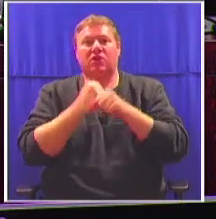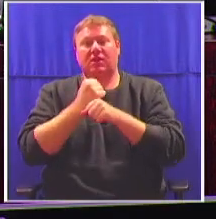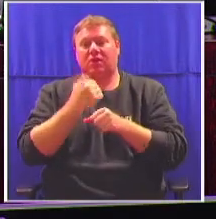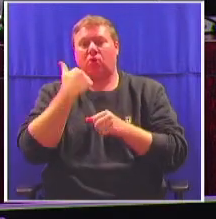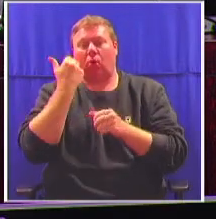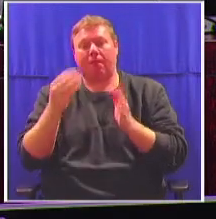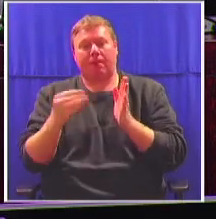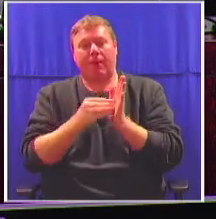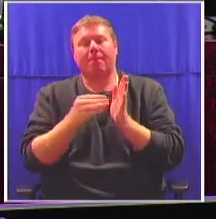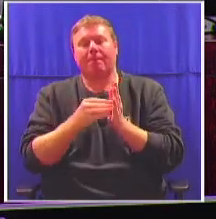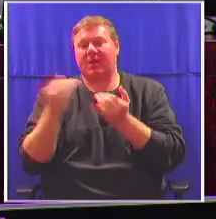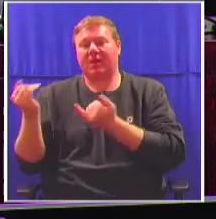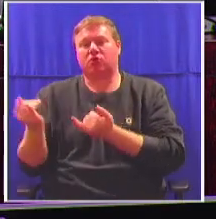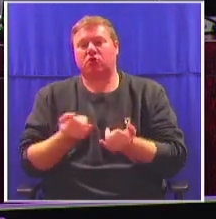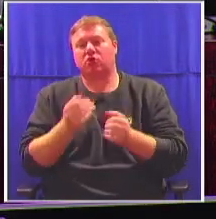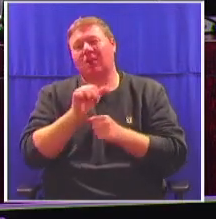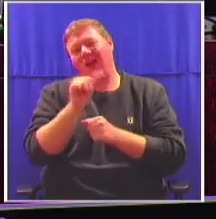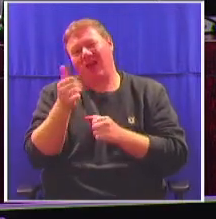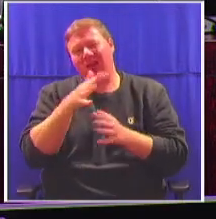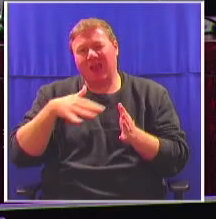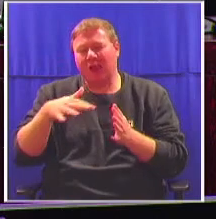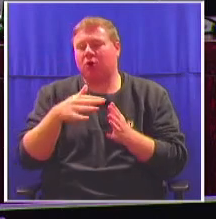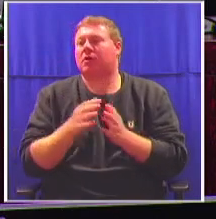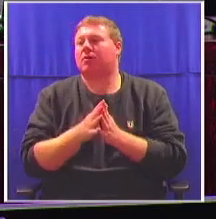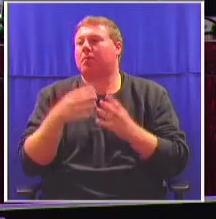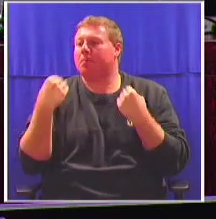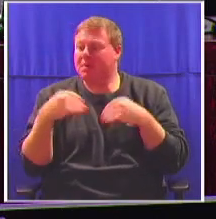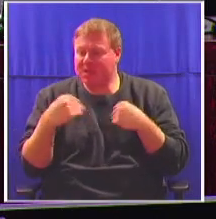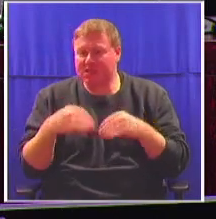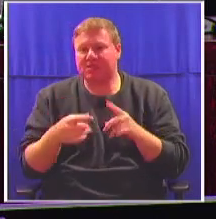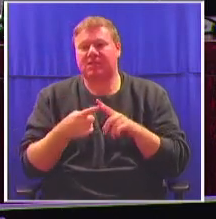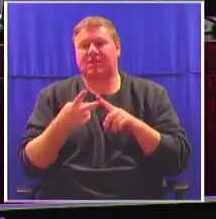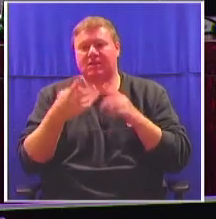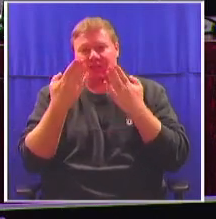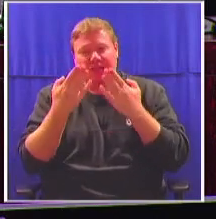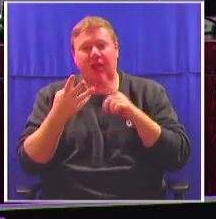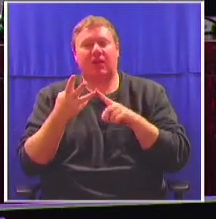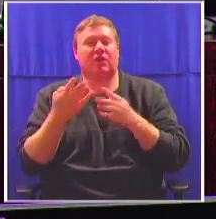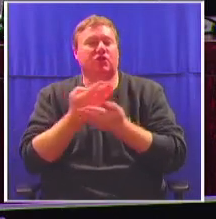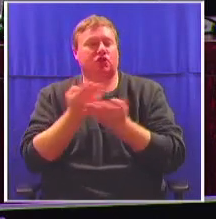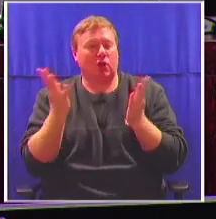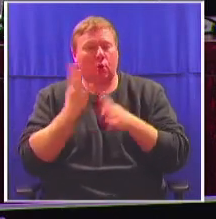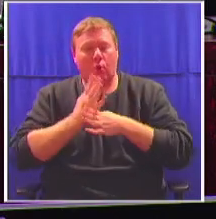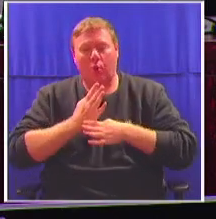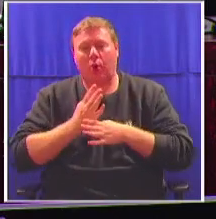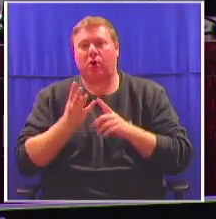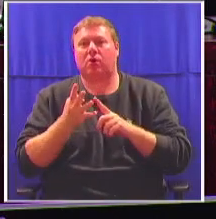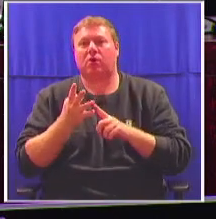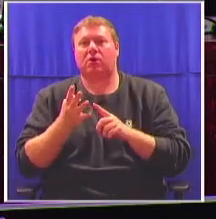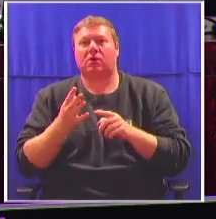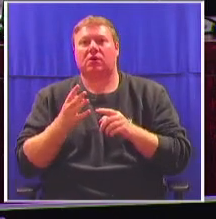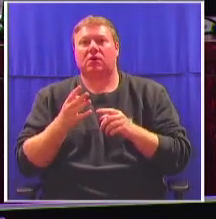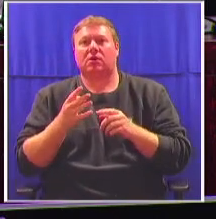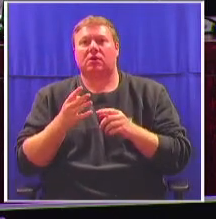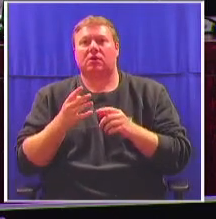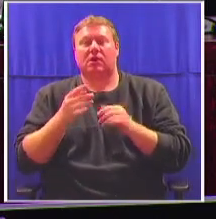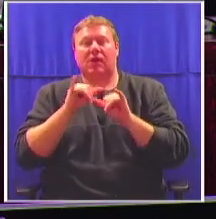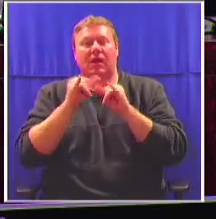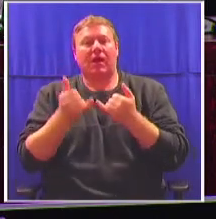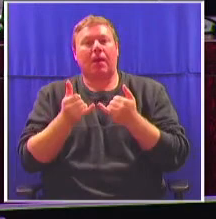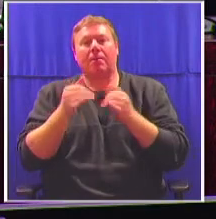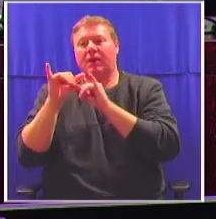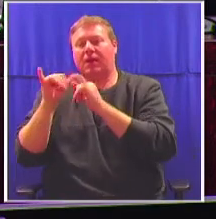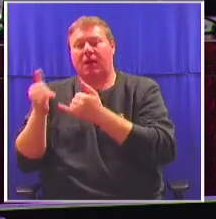to other areas such as business, study, general work, intra-company transfer